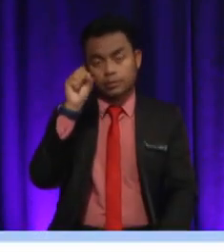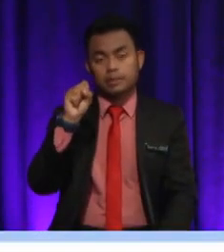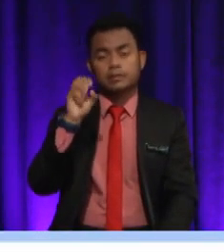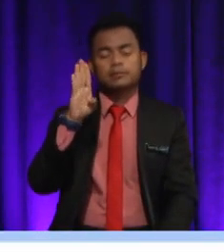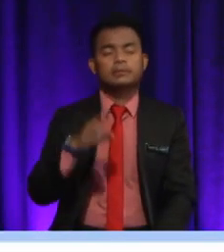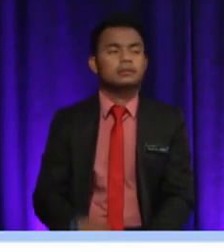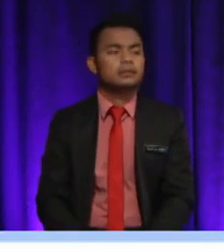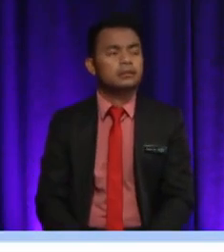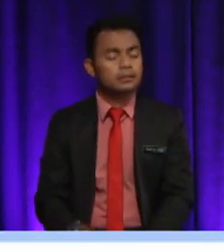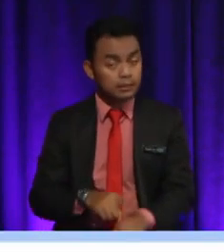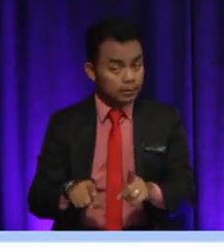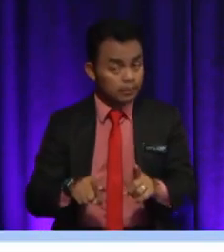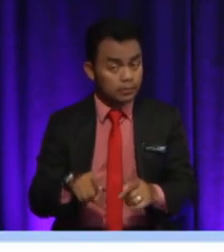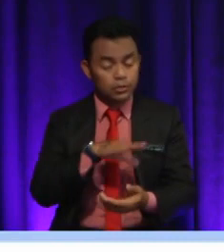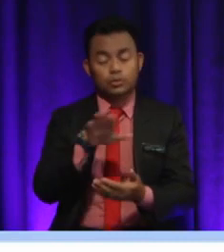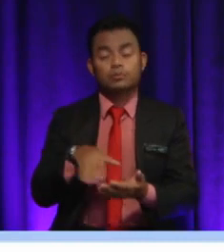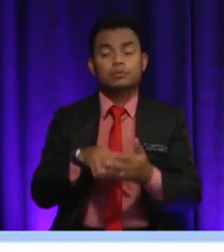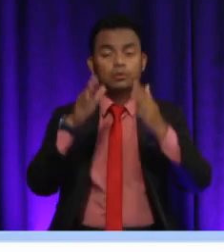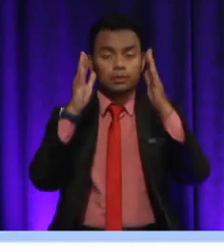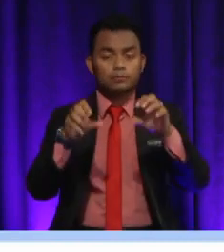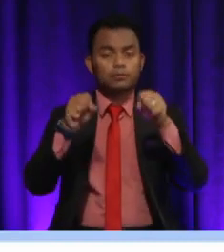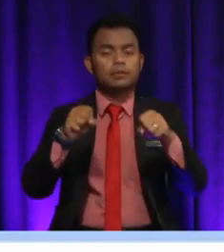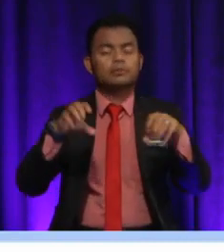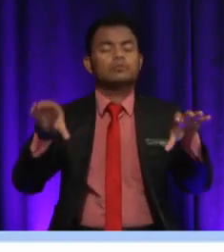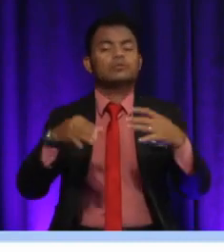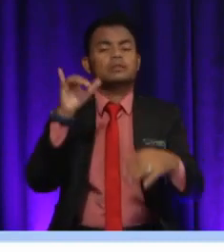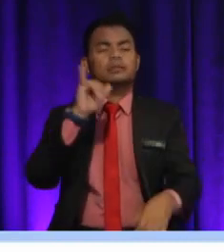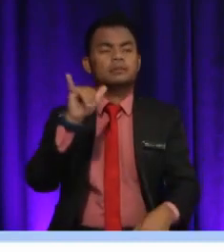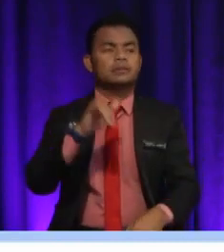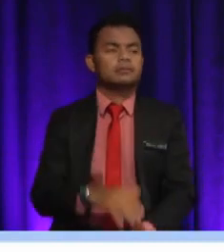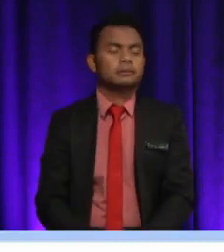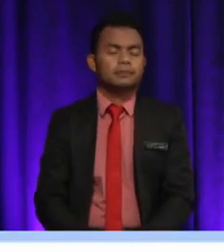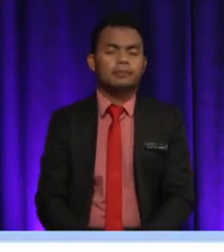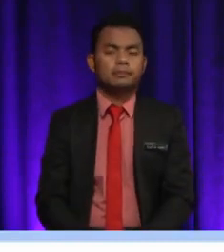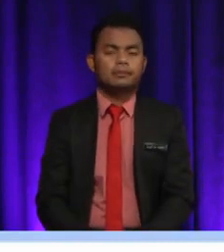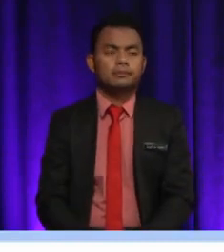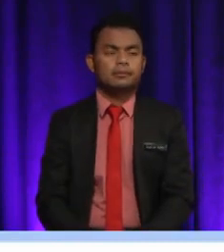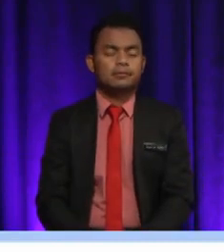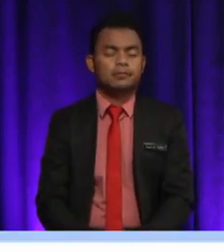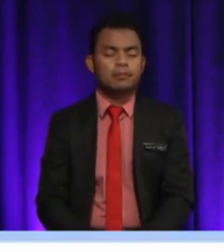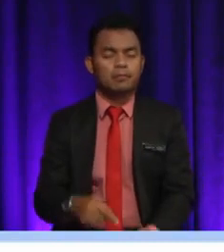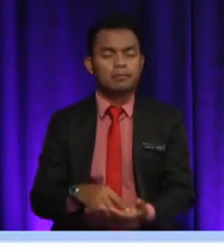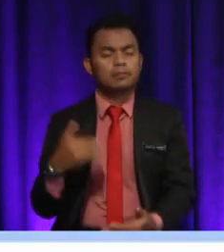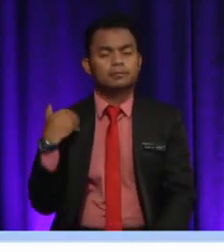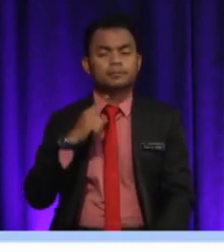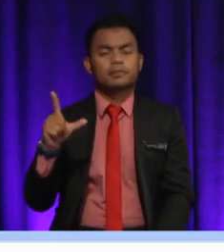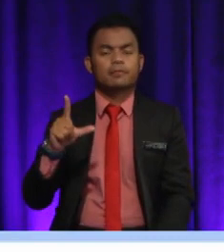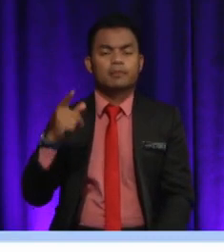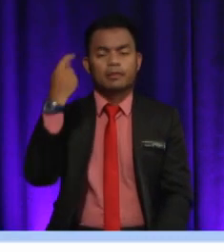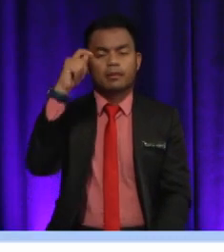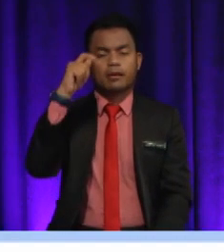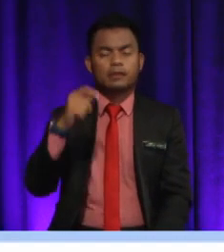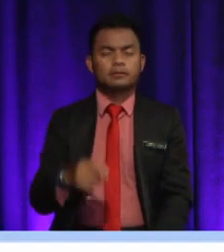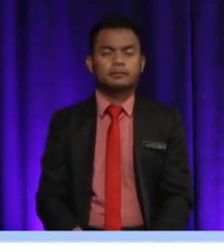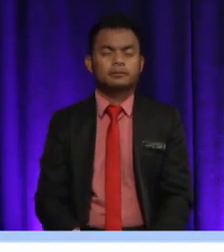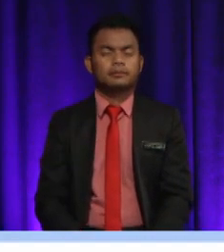can continue and do it with us as we go along. All right. Okay, so this is the text, part 3. You are going to read